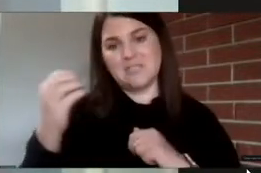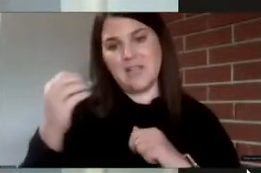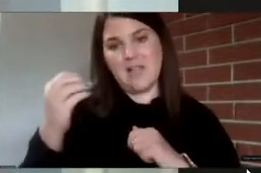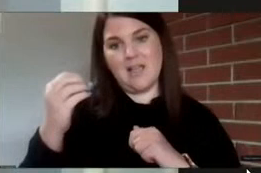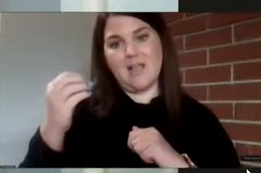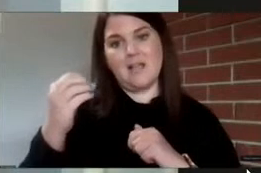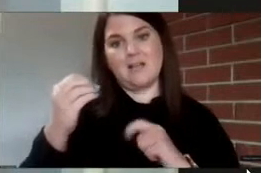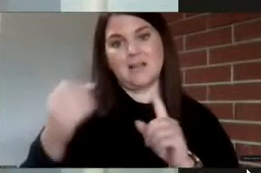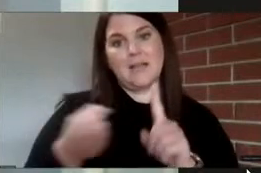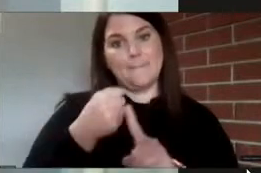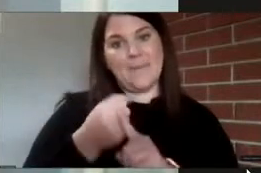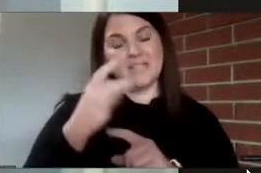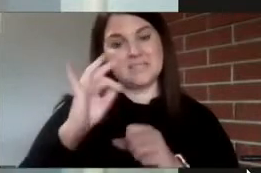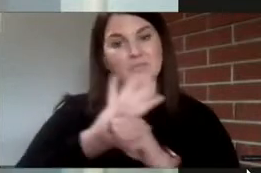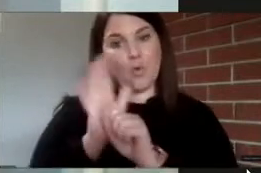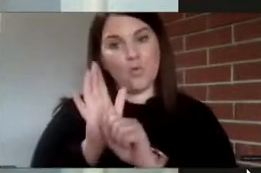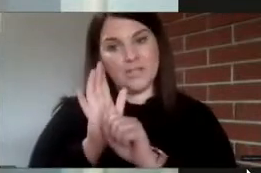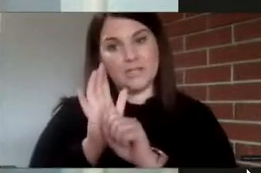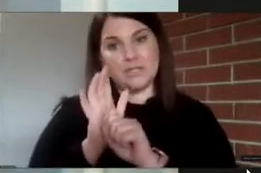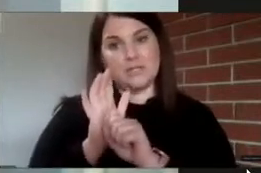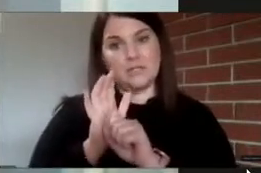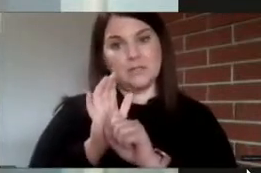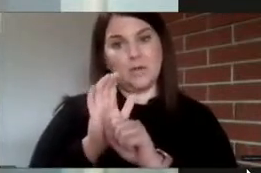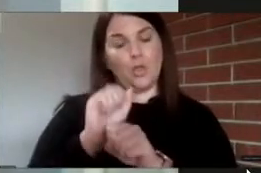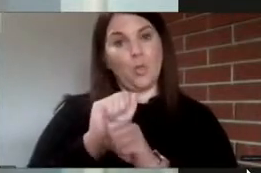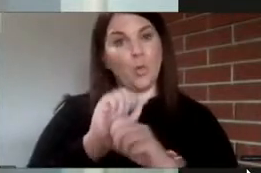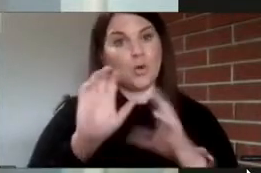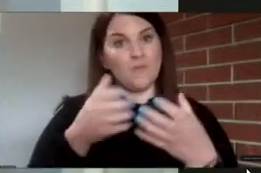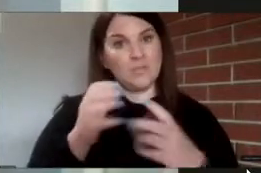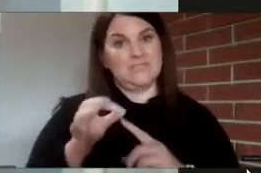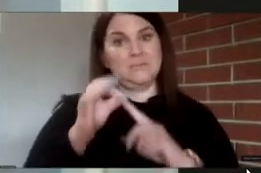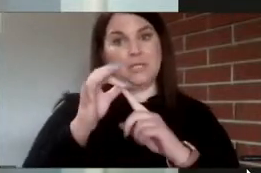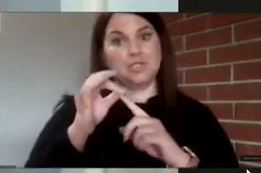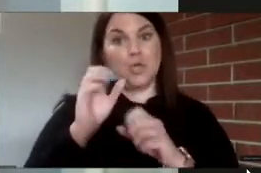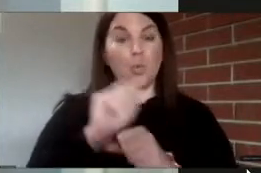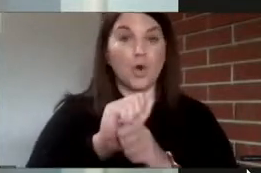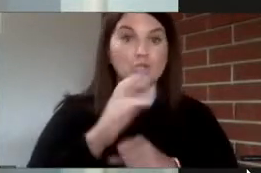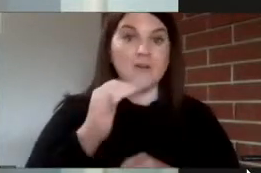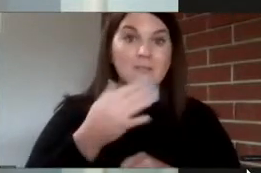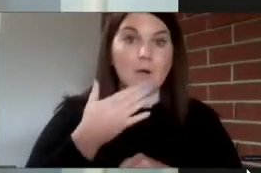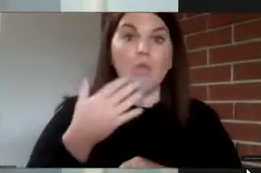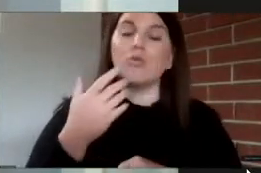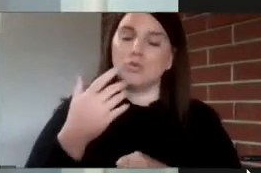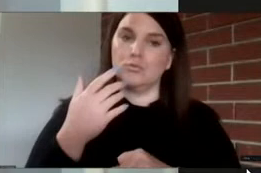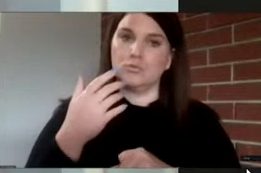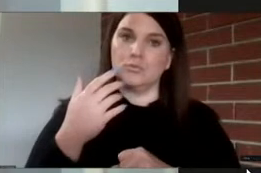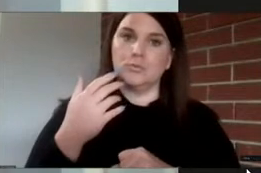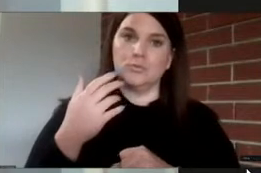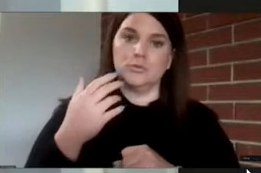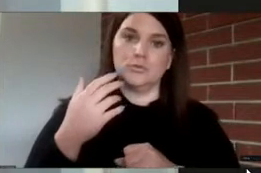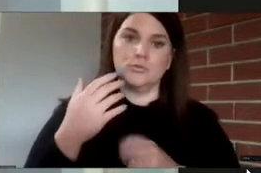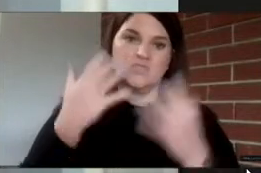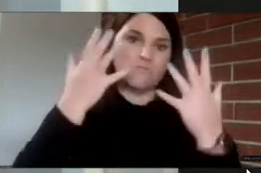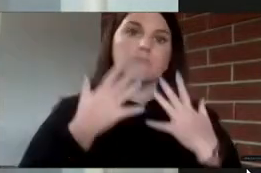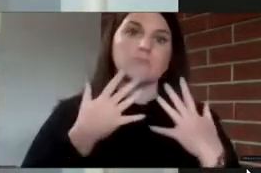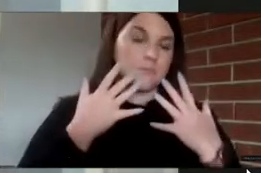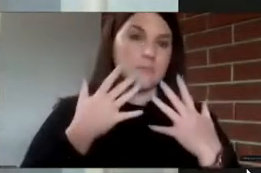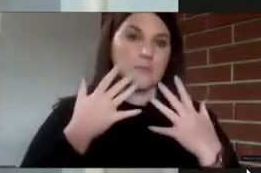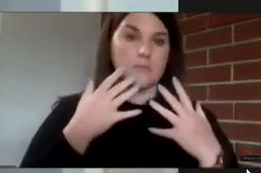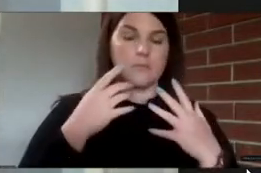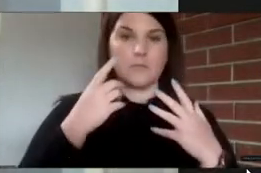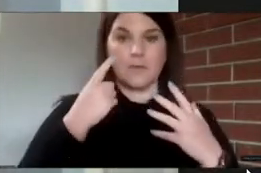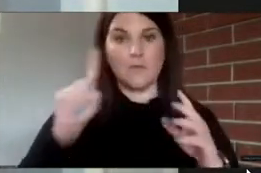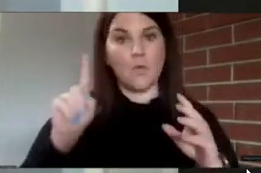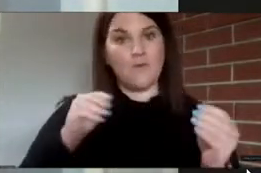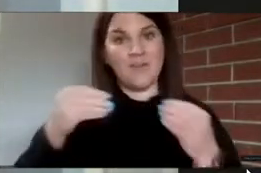impacts of COVID-19 on the workforce, particularly for workers of color, has been really devastating in terms of folks'